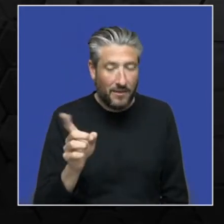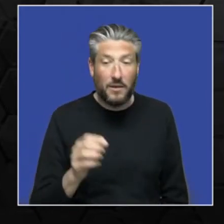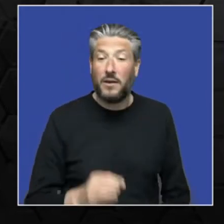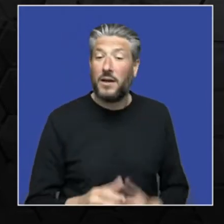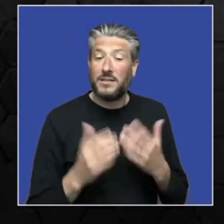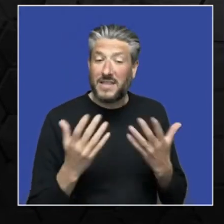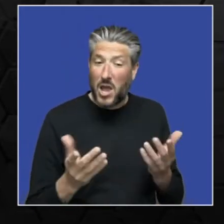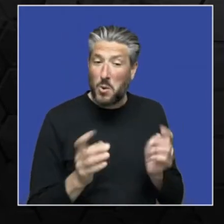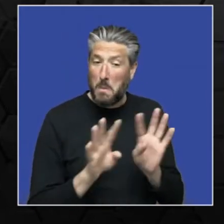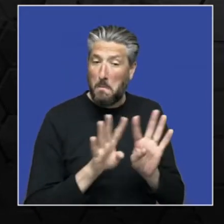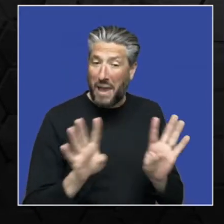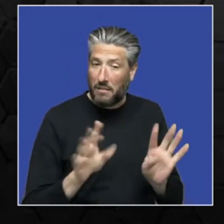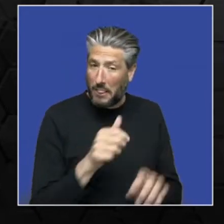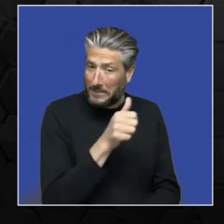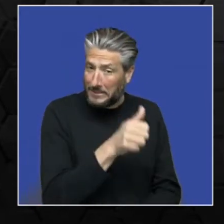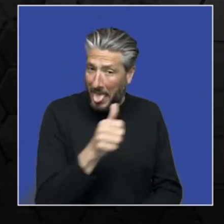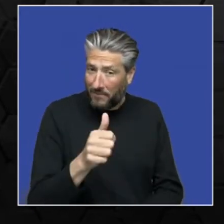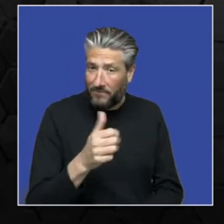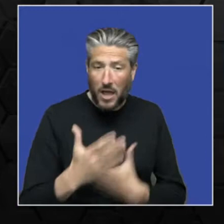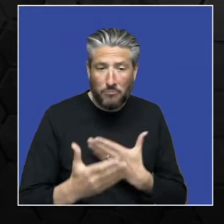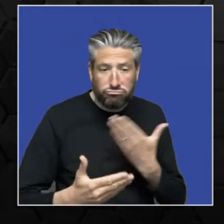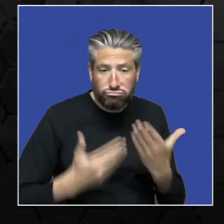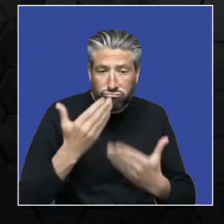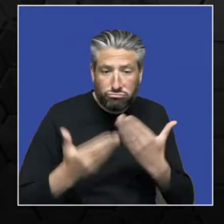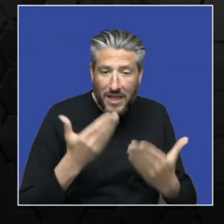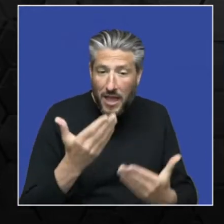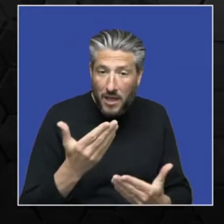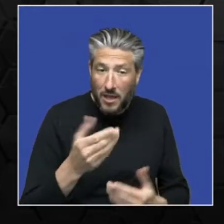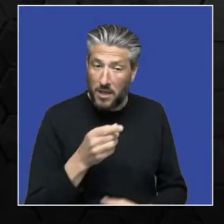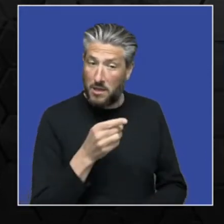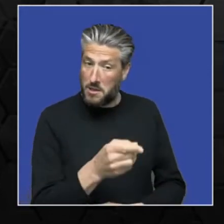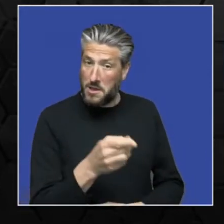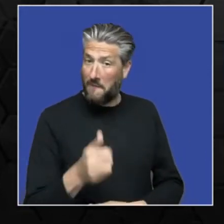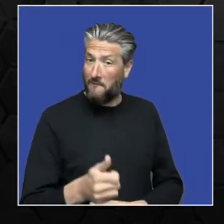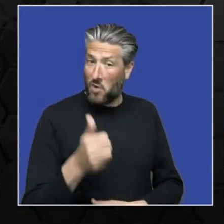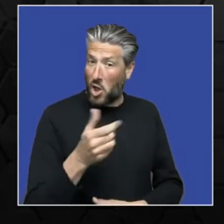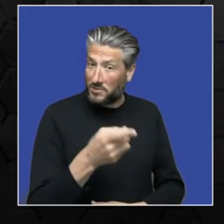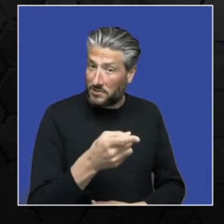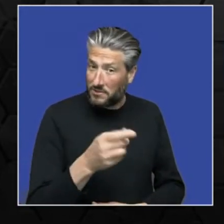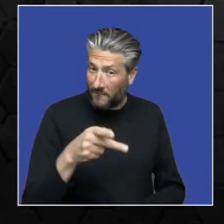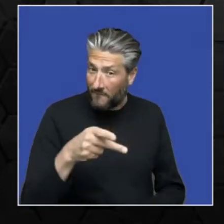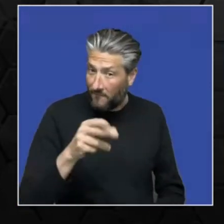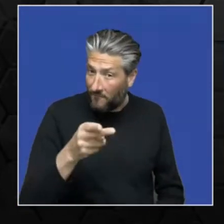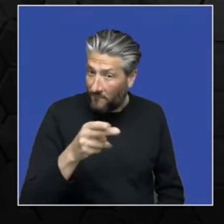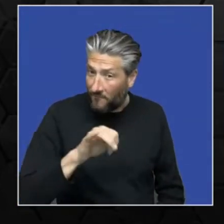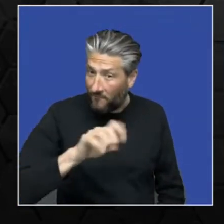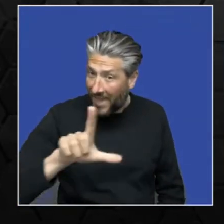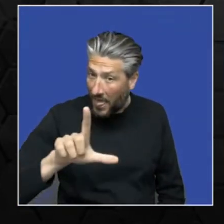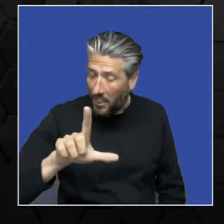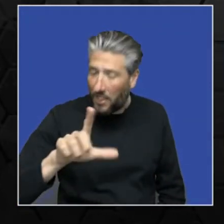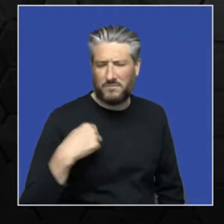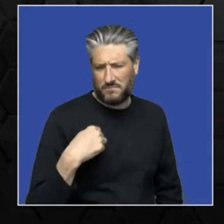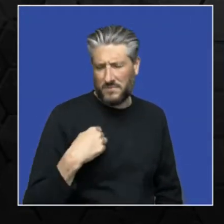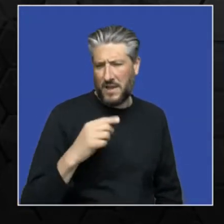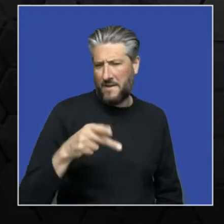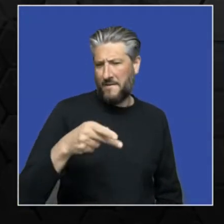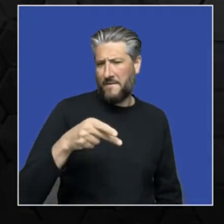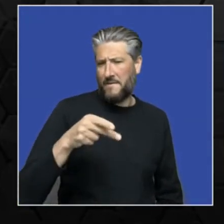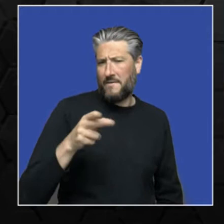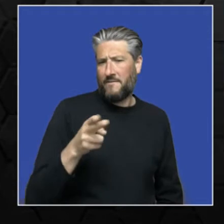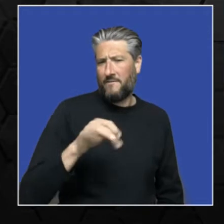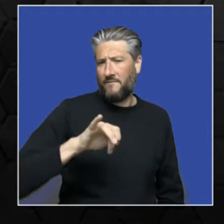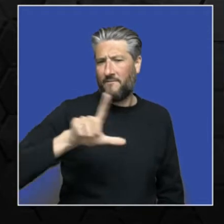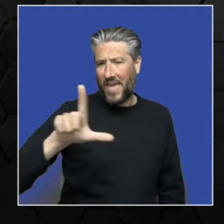themselves. Philip, would you like to go first? Yes, my name's Phil Carlisle, and I'm the program leader for Games Computing, which